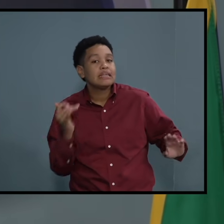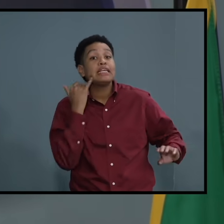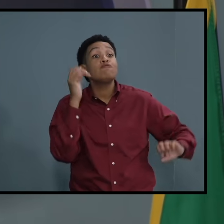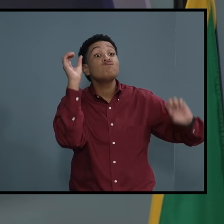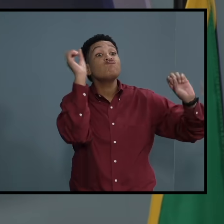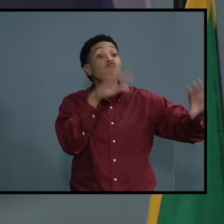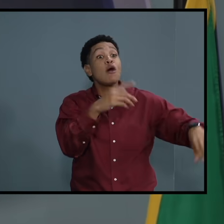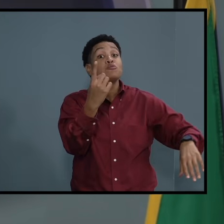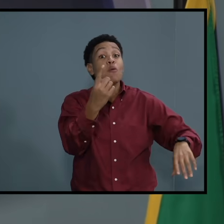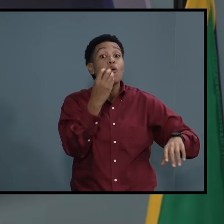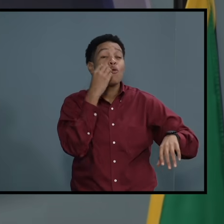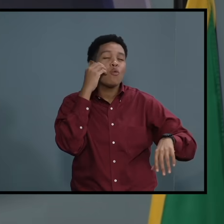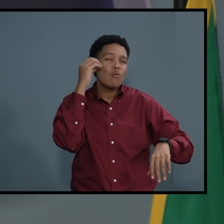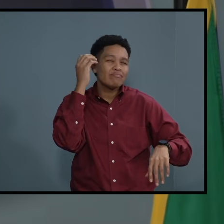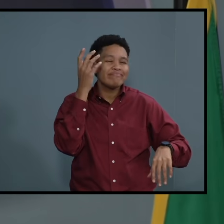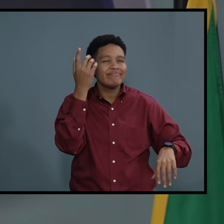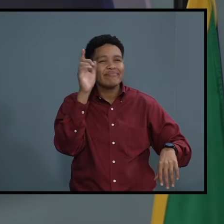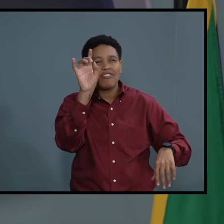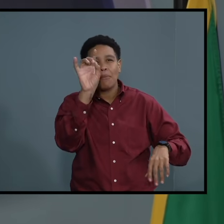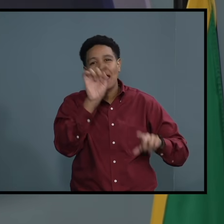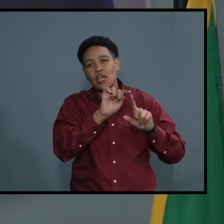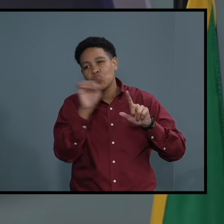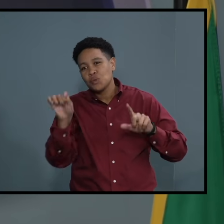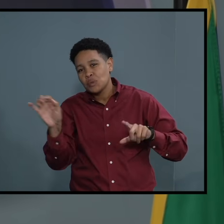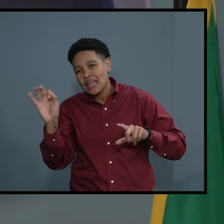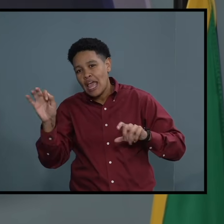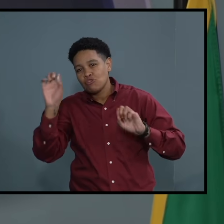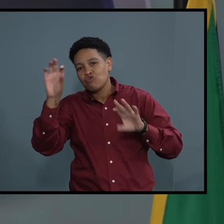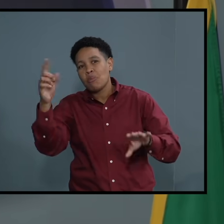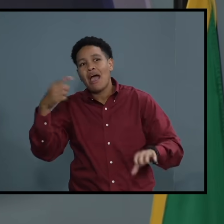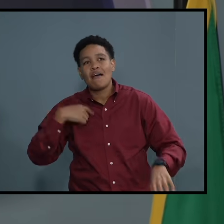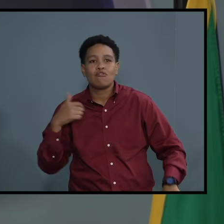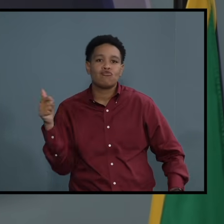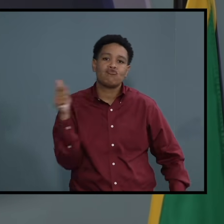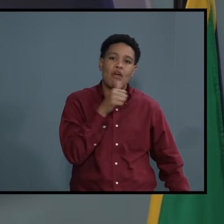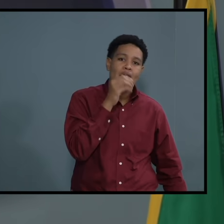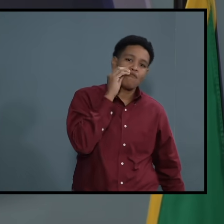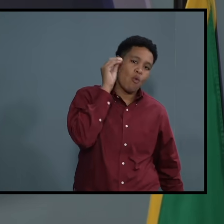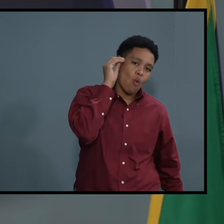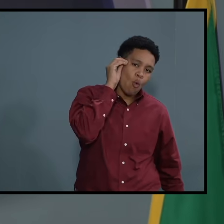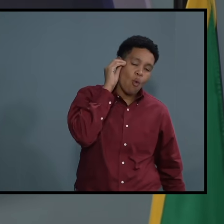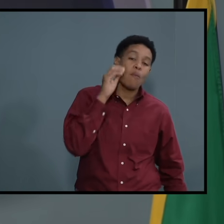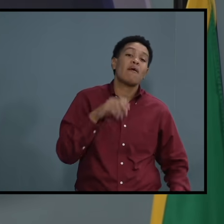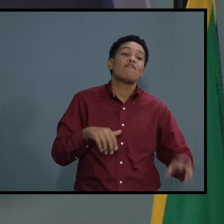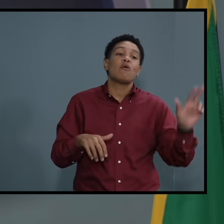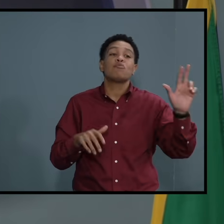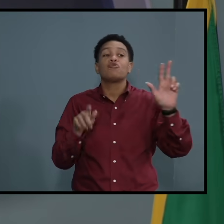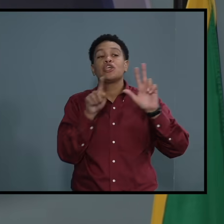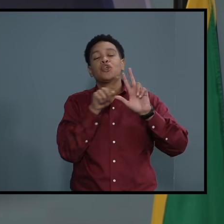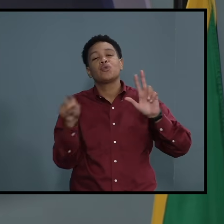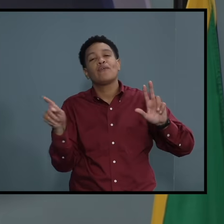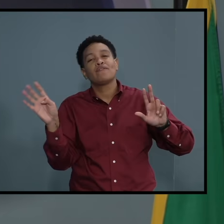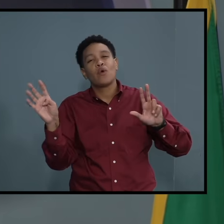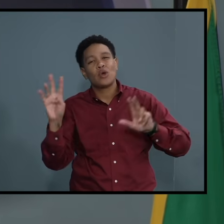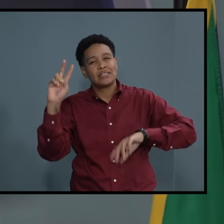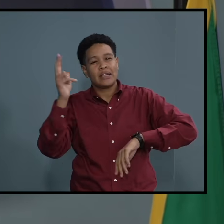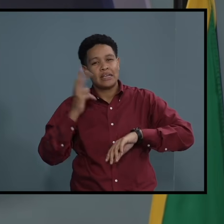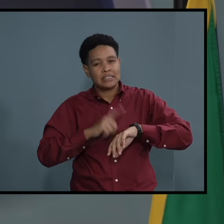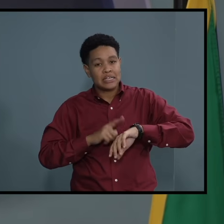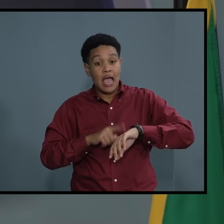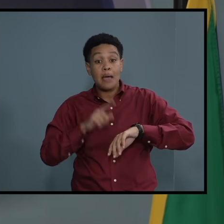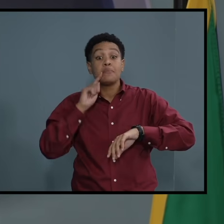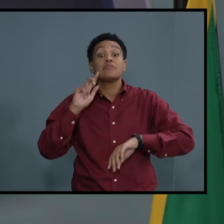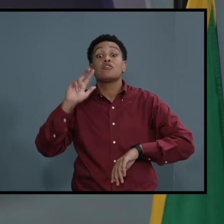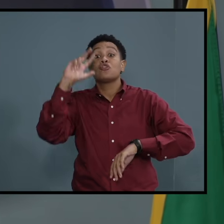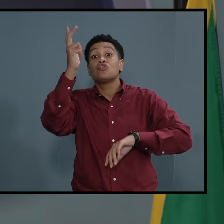from 8 to 9 in the first instance, and then from 3 to 4 in the second instance, and then in the